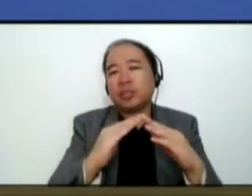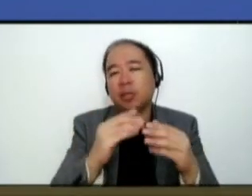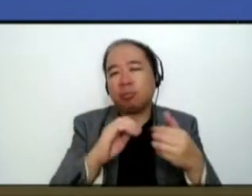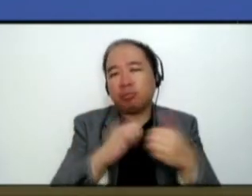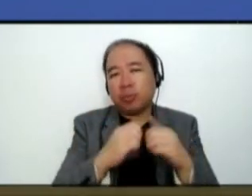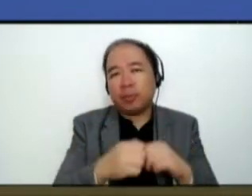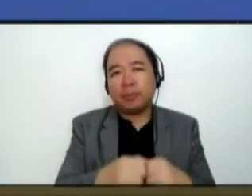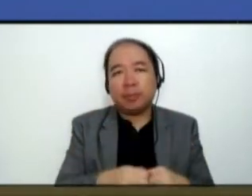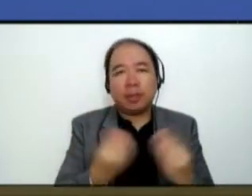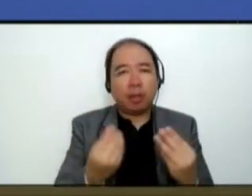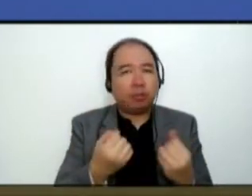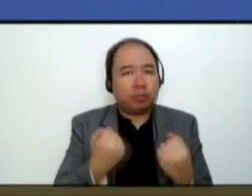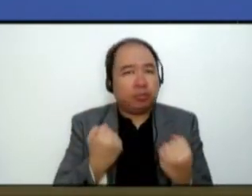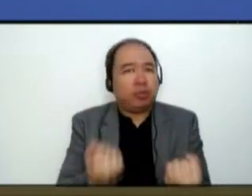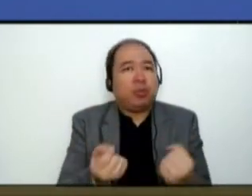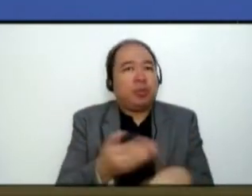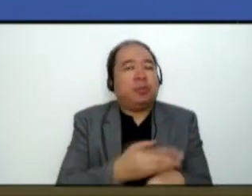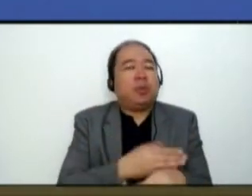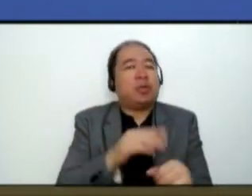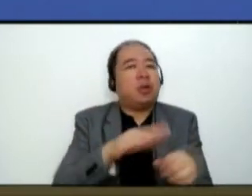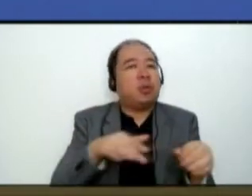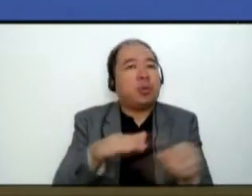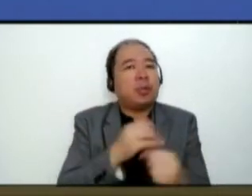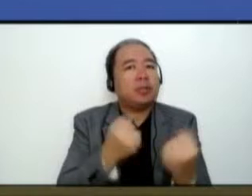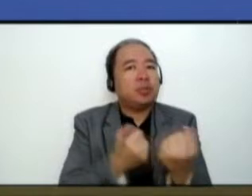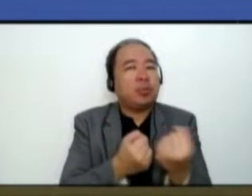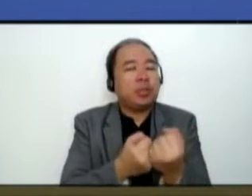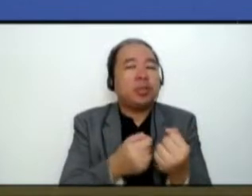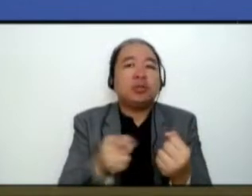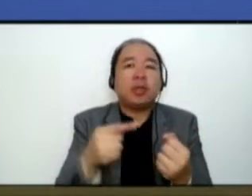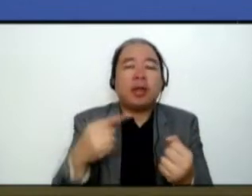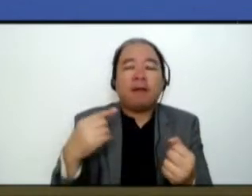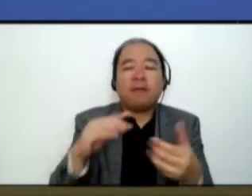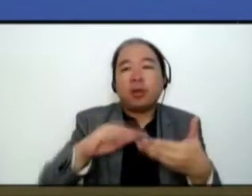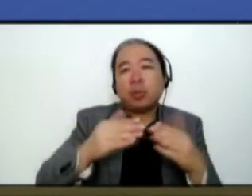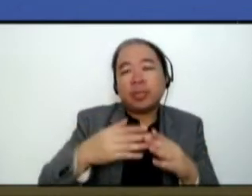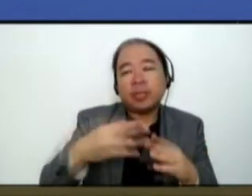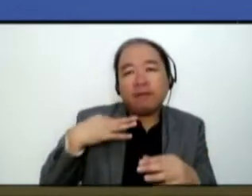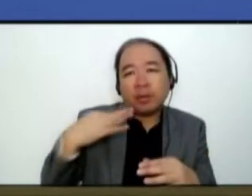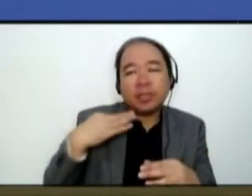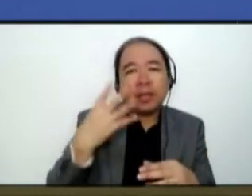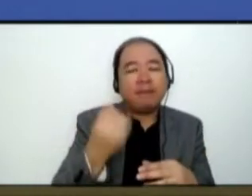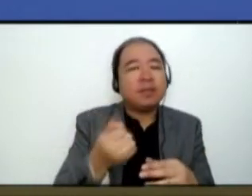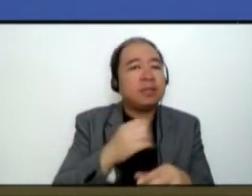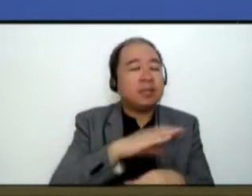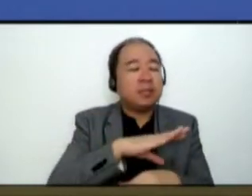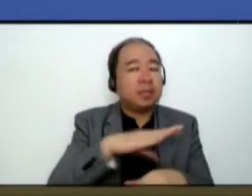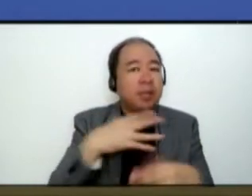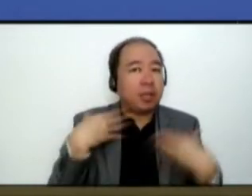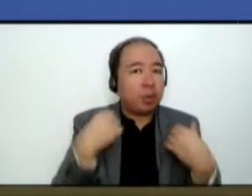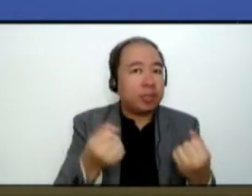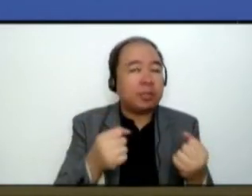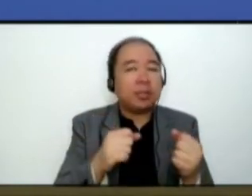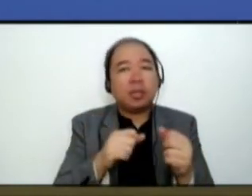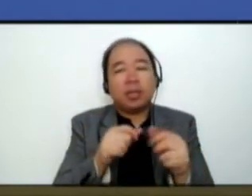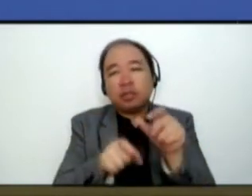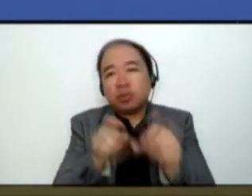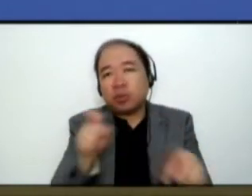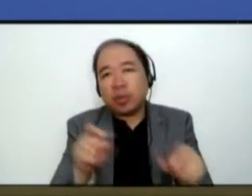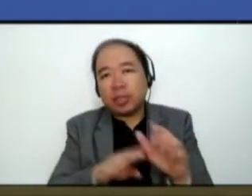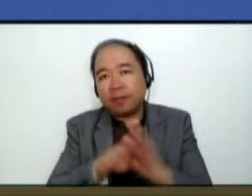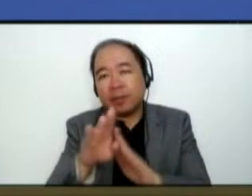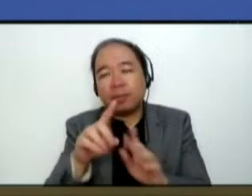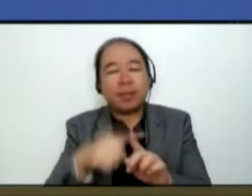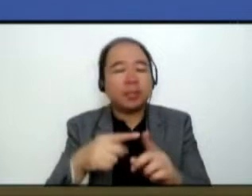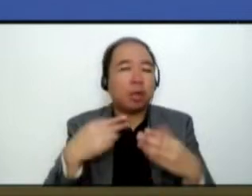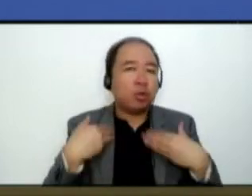local support system, community volunteers, including village health volunteers and social development and human security